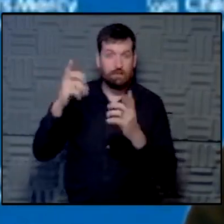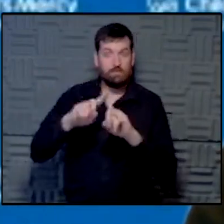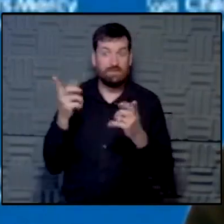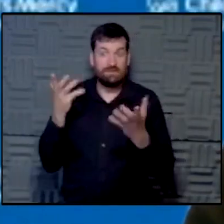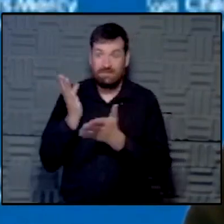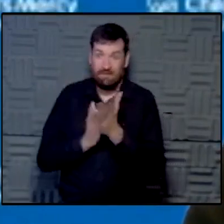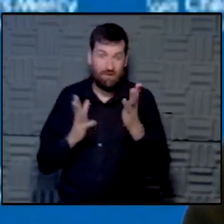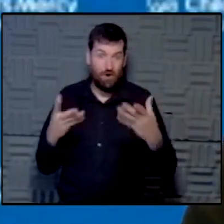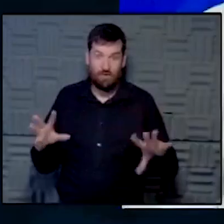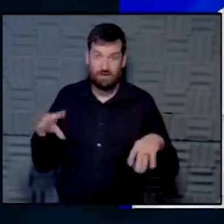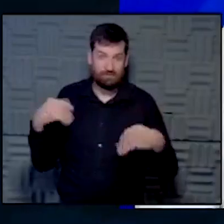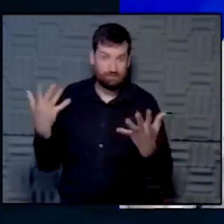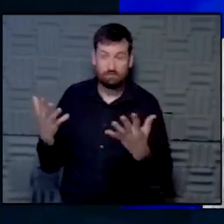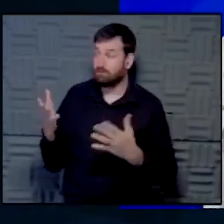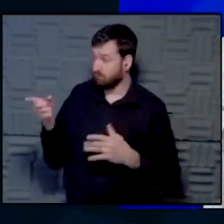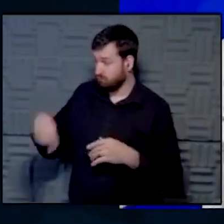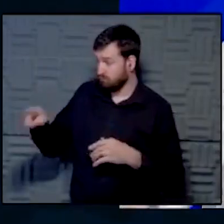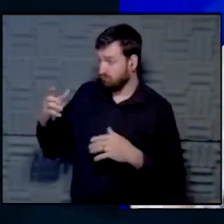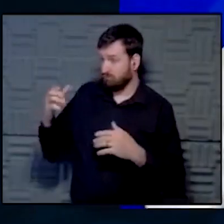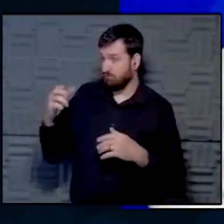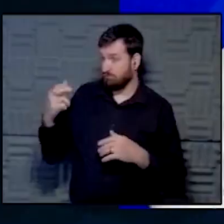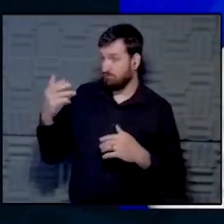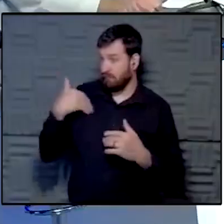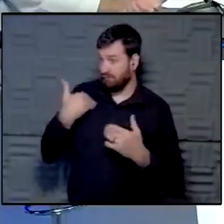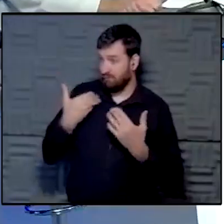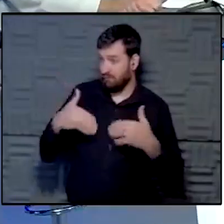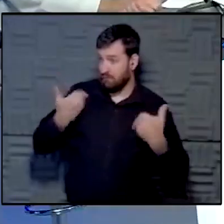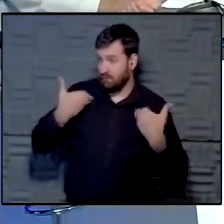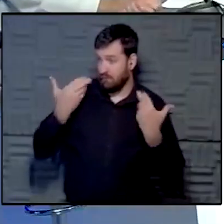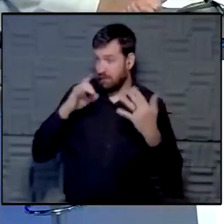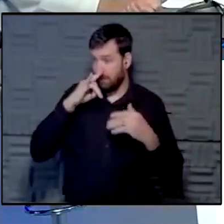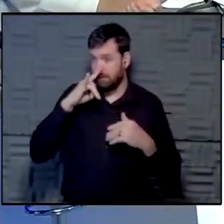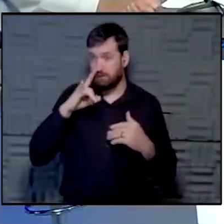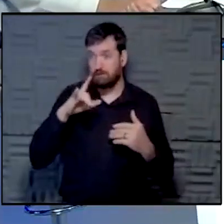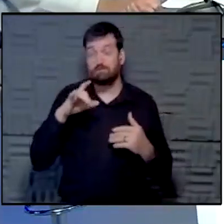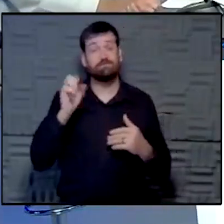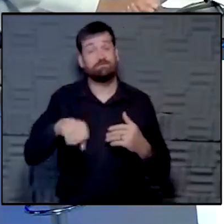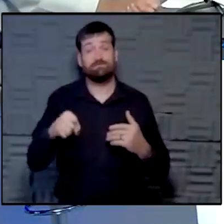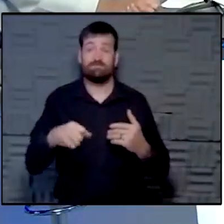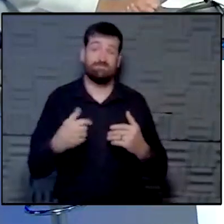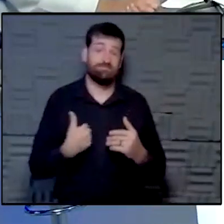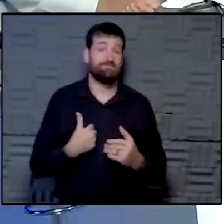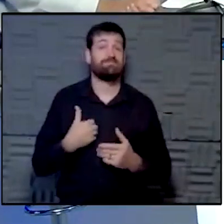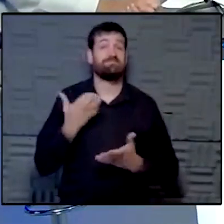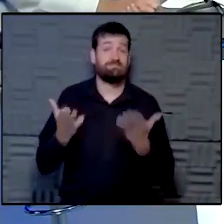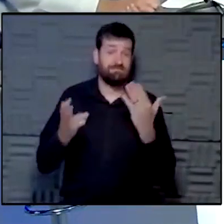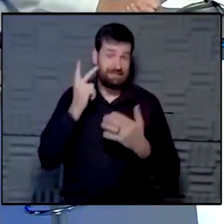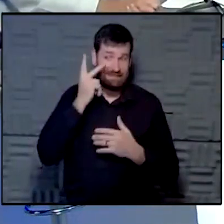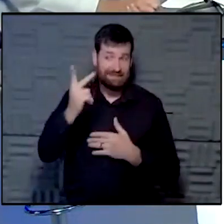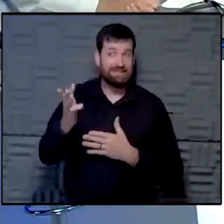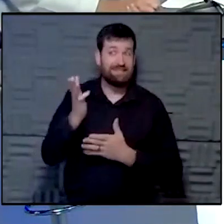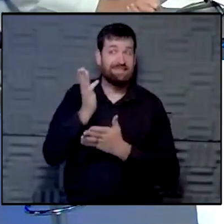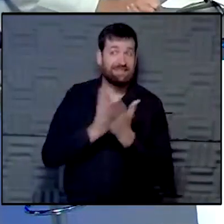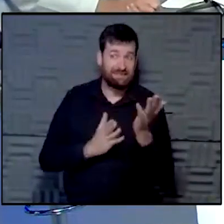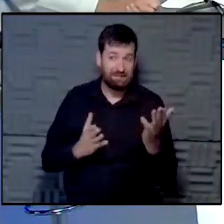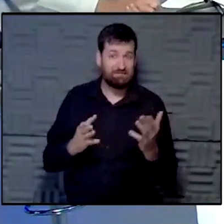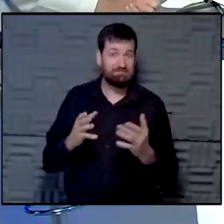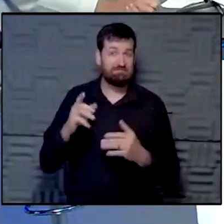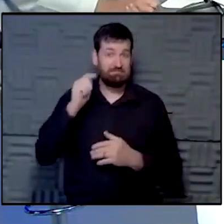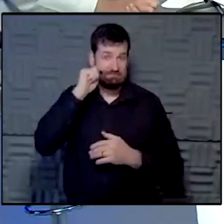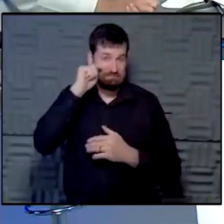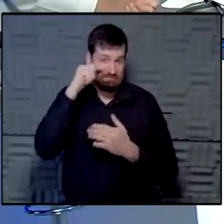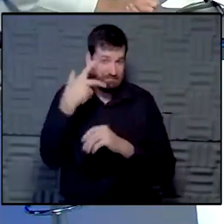ground. All right, Hawkeye, you have some young kids. What are they thinking? Yeah, I mean, I think we may see some adolescents get vaccinated